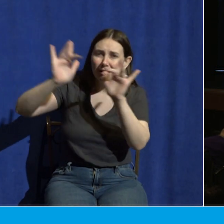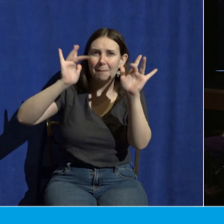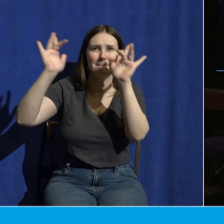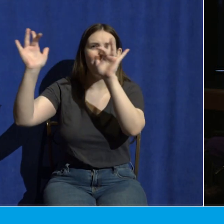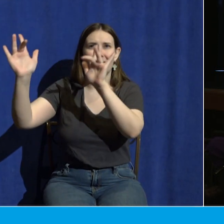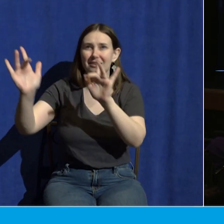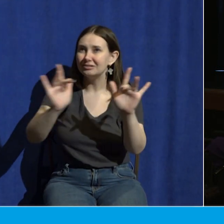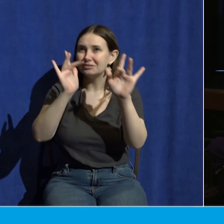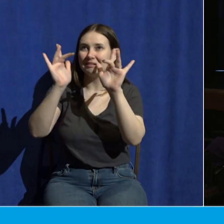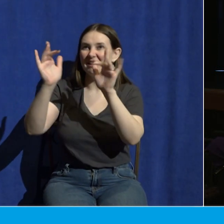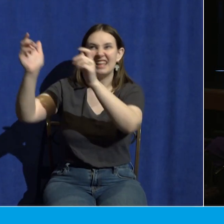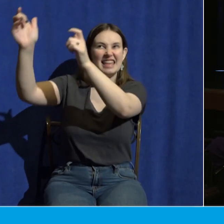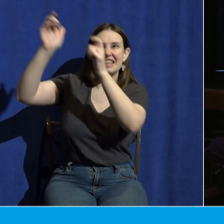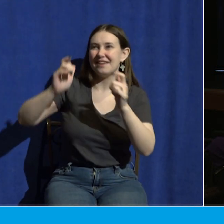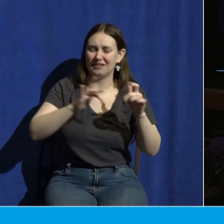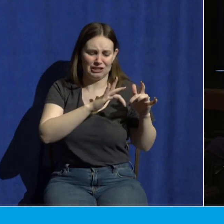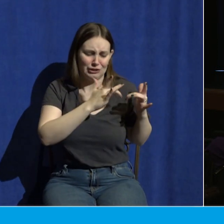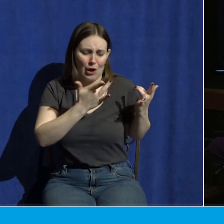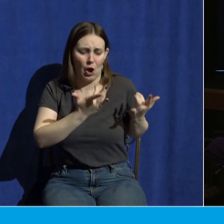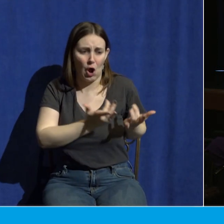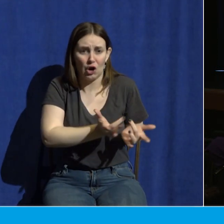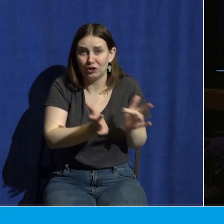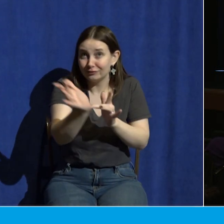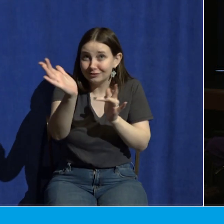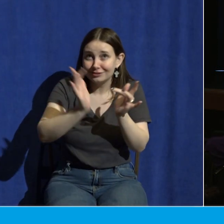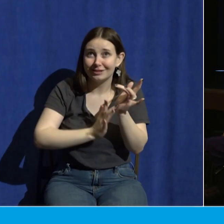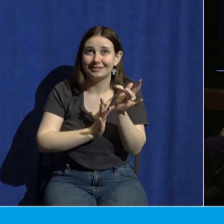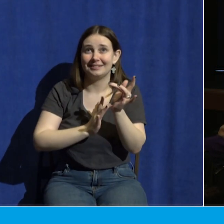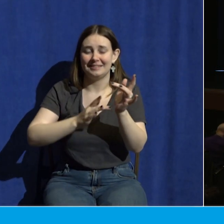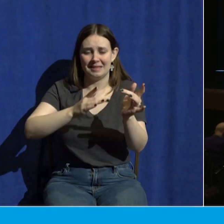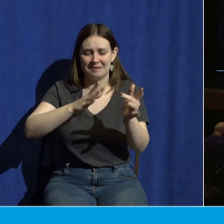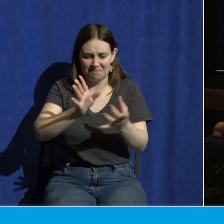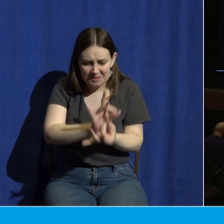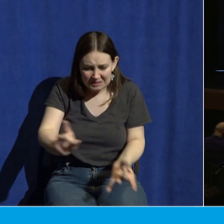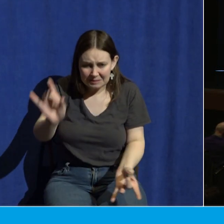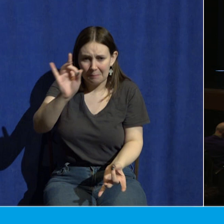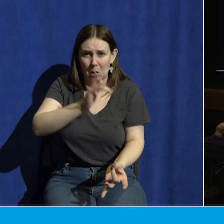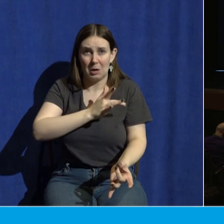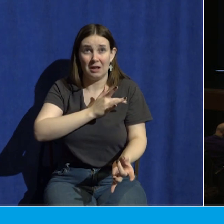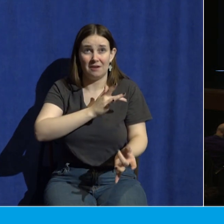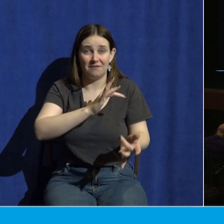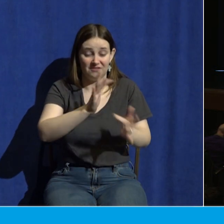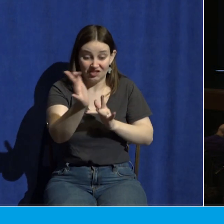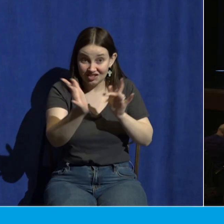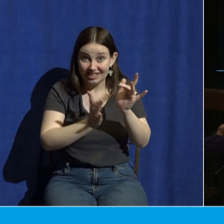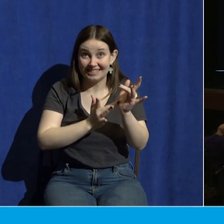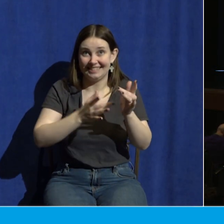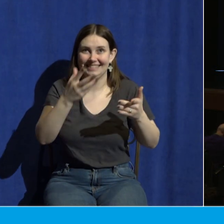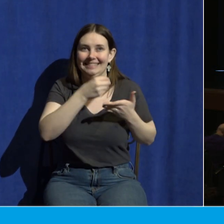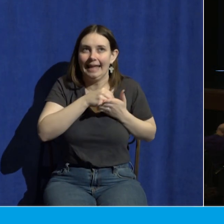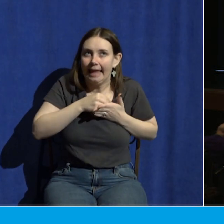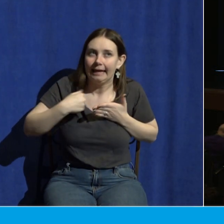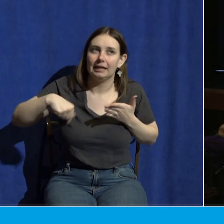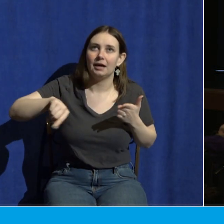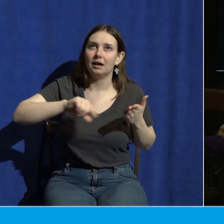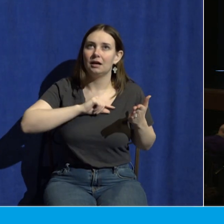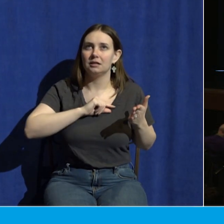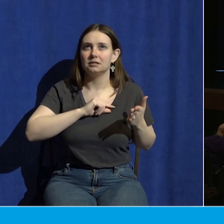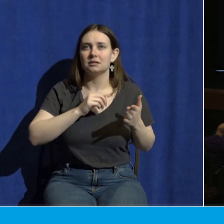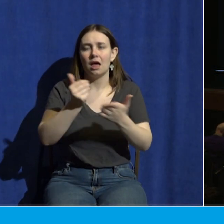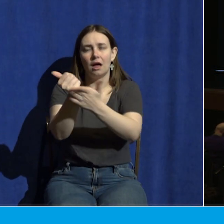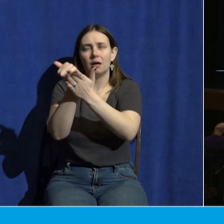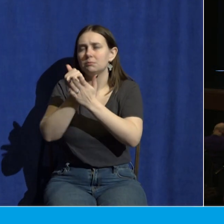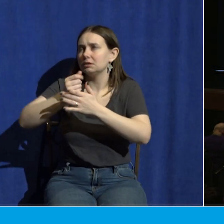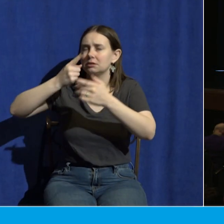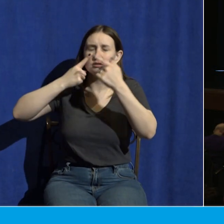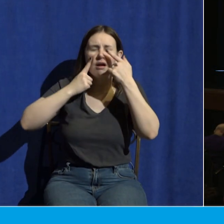of Jesus. And we know you're the Spirit of Jesus is in us. So God, cause us to weep over those who